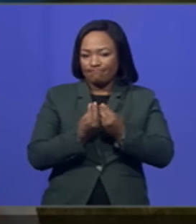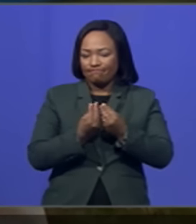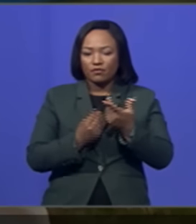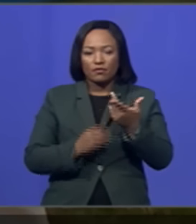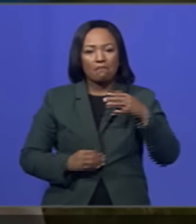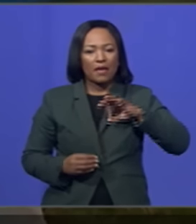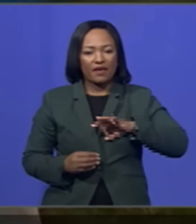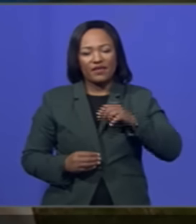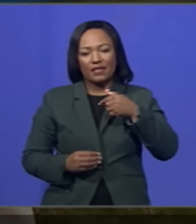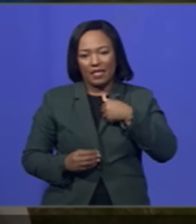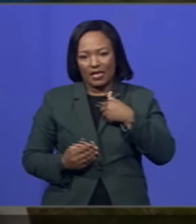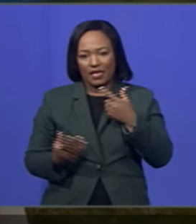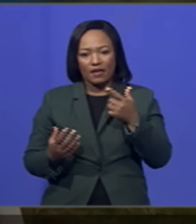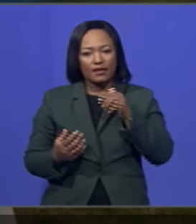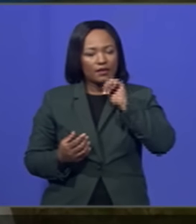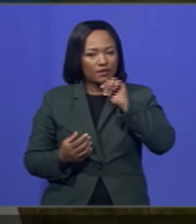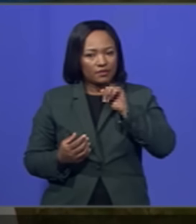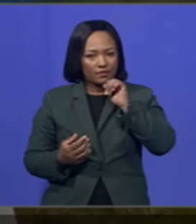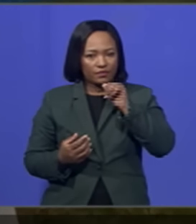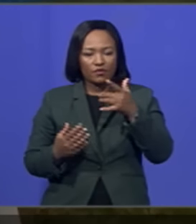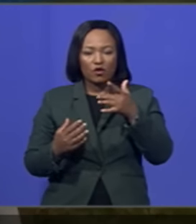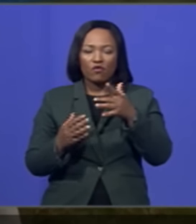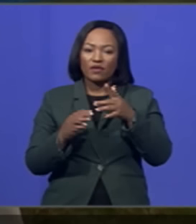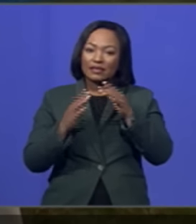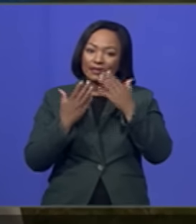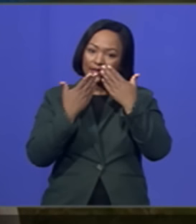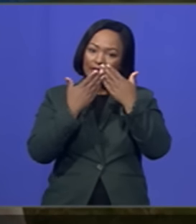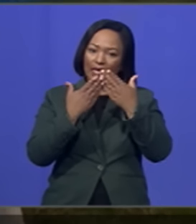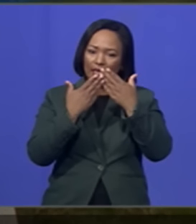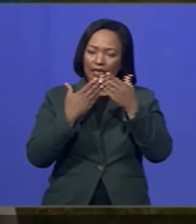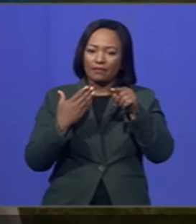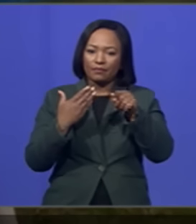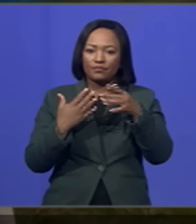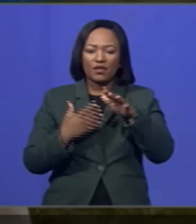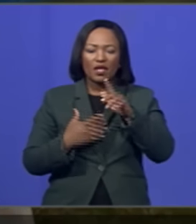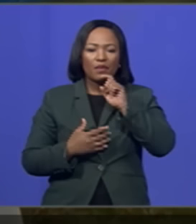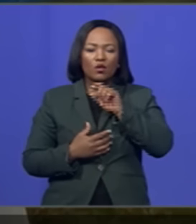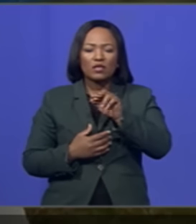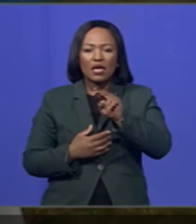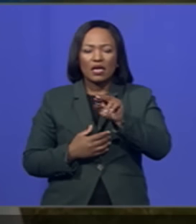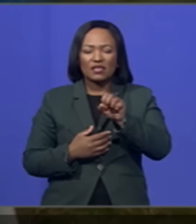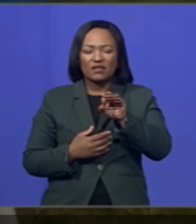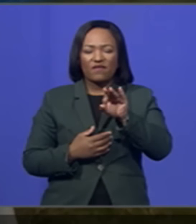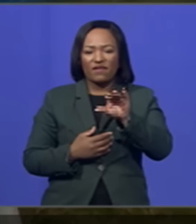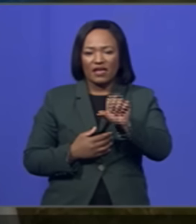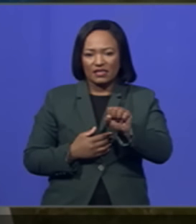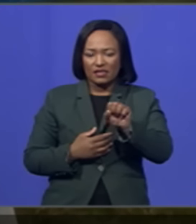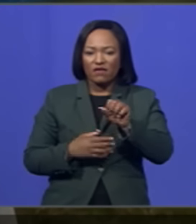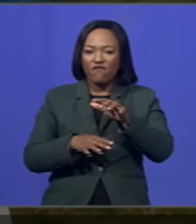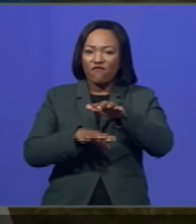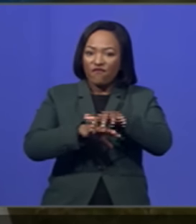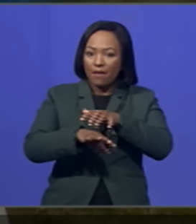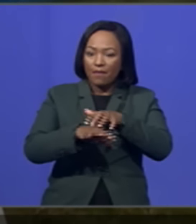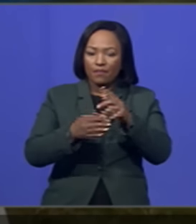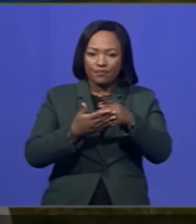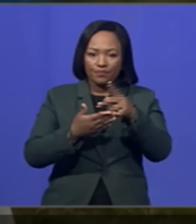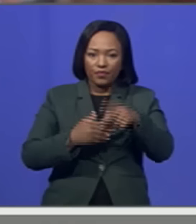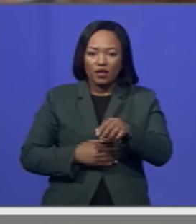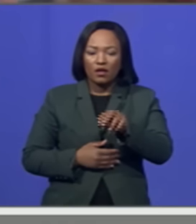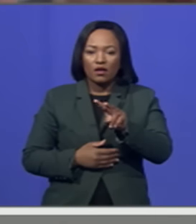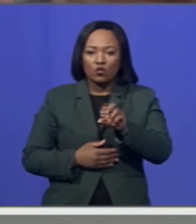me, even if when I'm done with my studies. So I used the NSFAS money to start my farming project back in